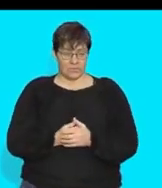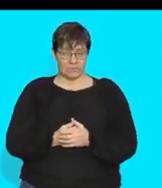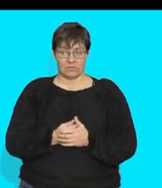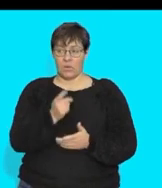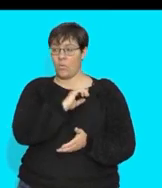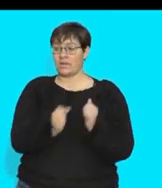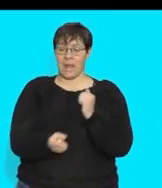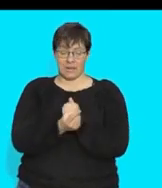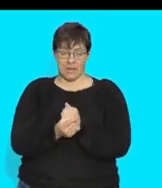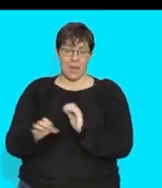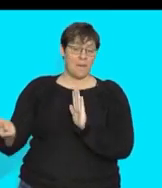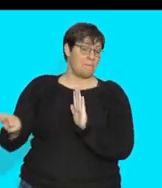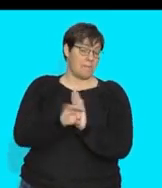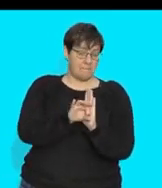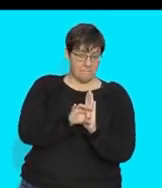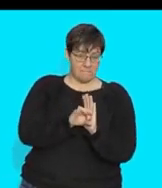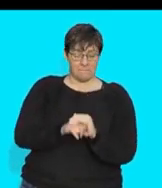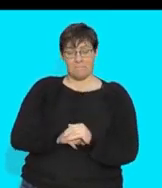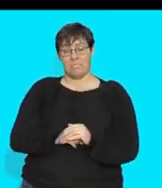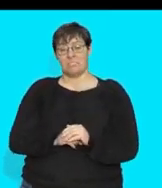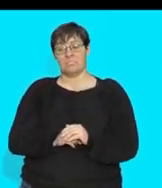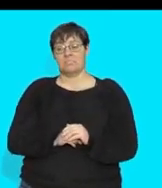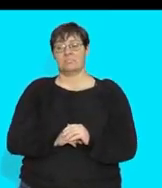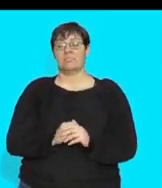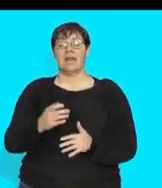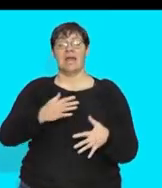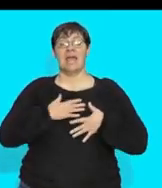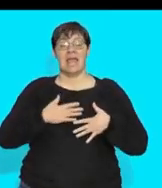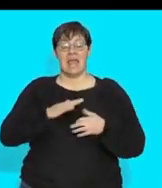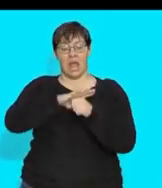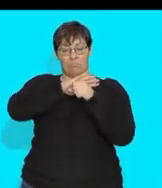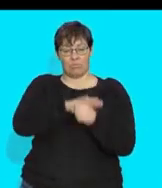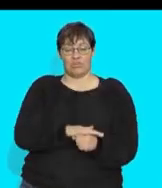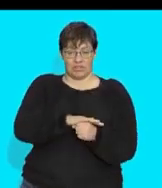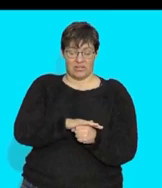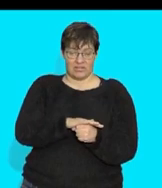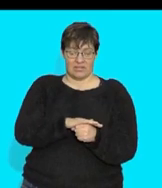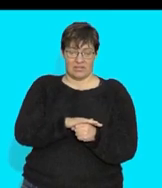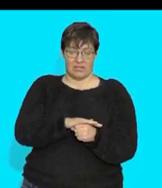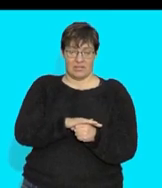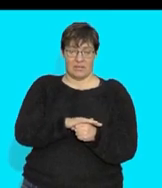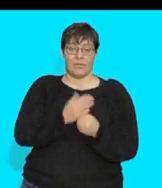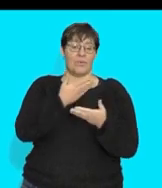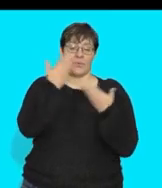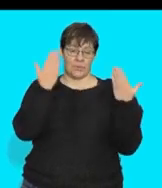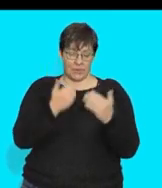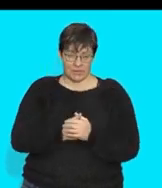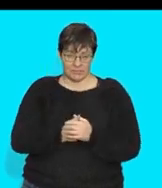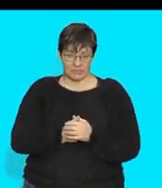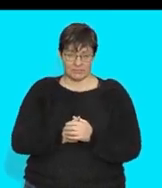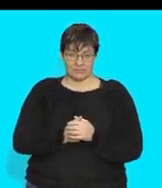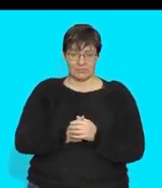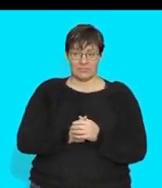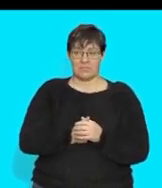if it's punctured? All right, the air pressure. So we don't have any air